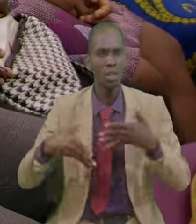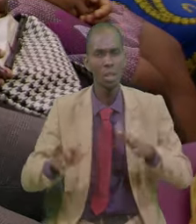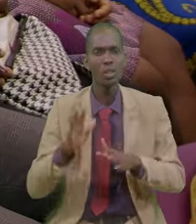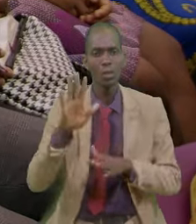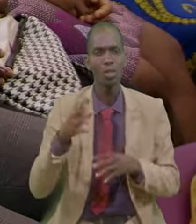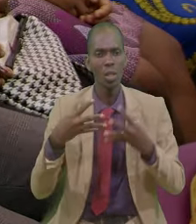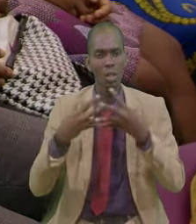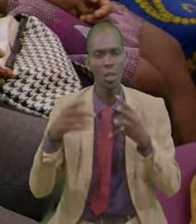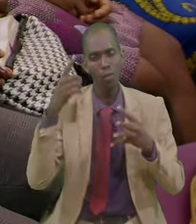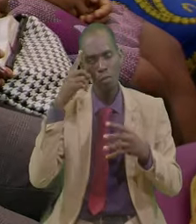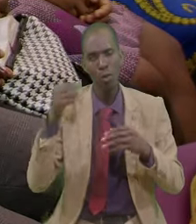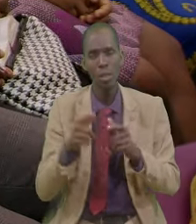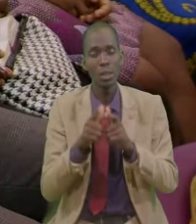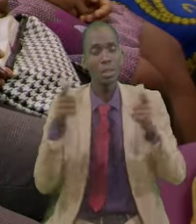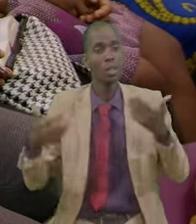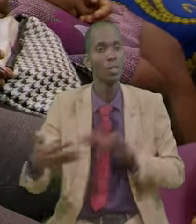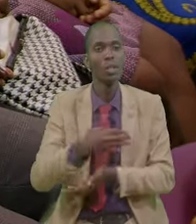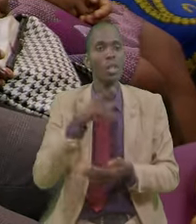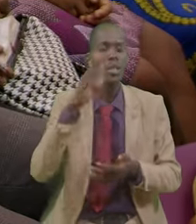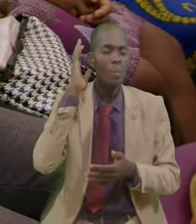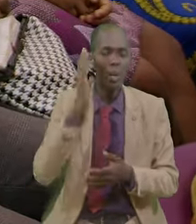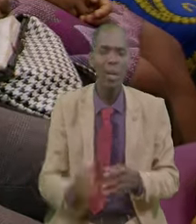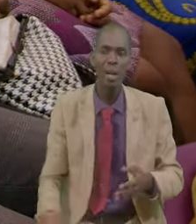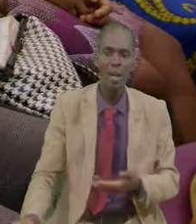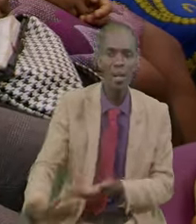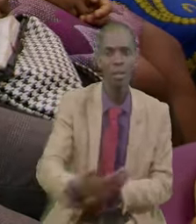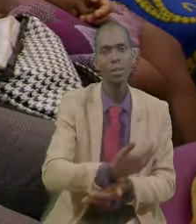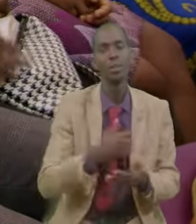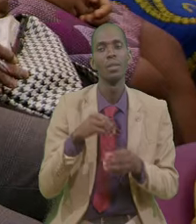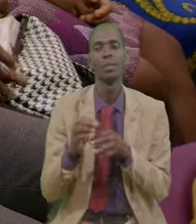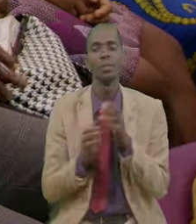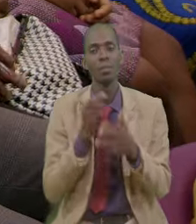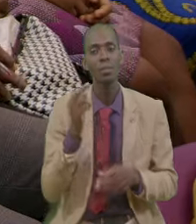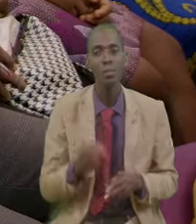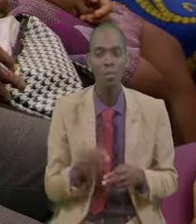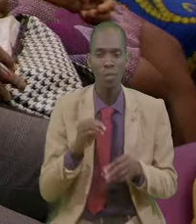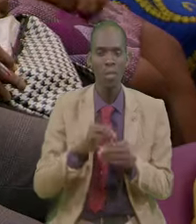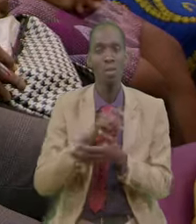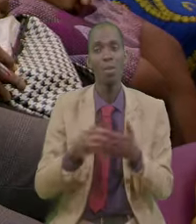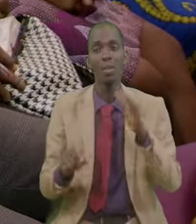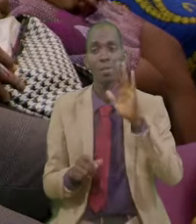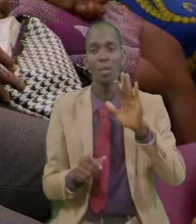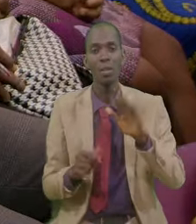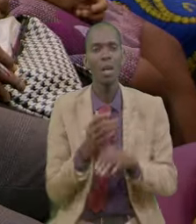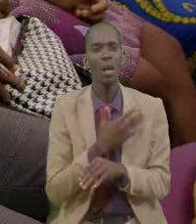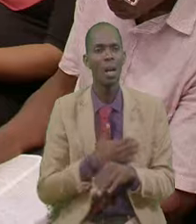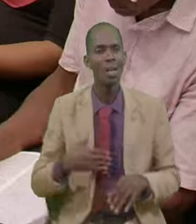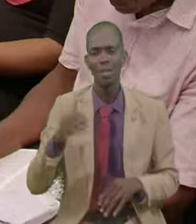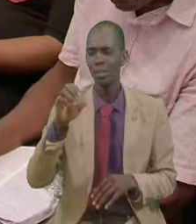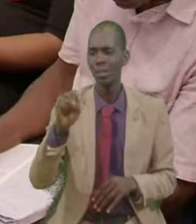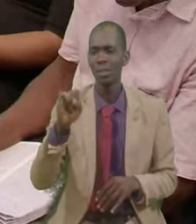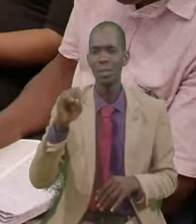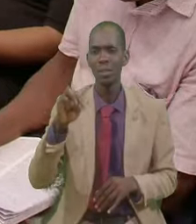nets for a draught you are going to catch. And in verse 5, and Simon answering